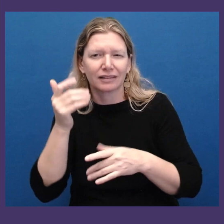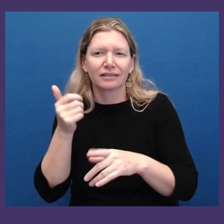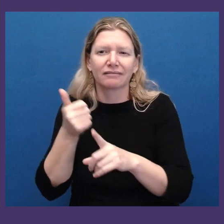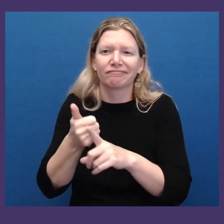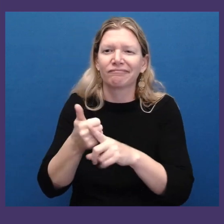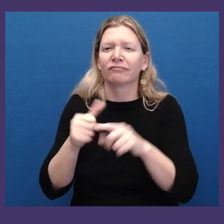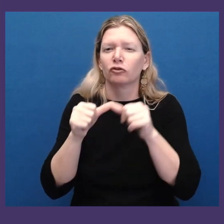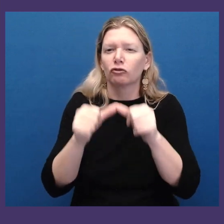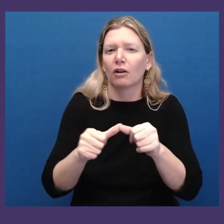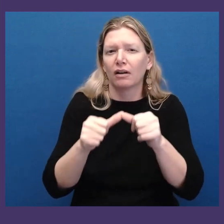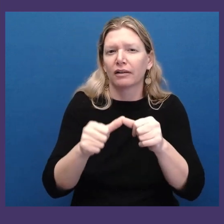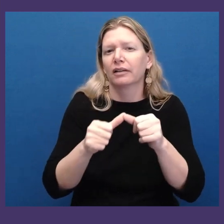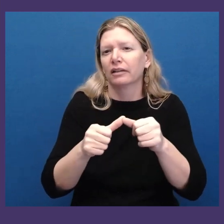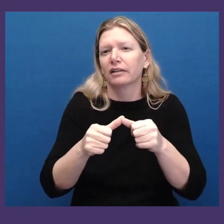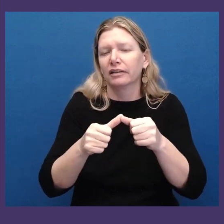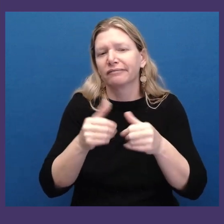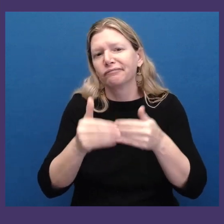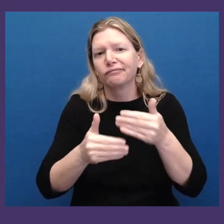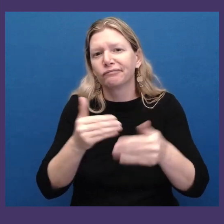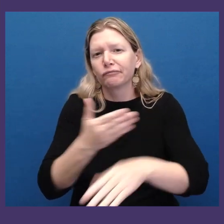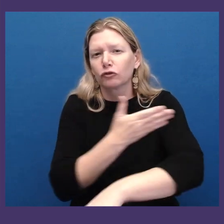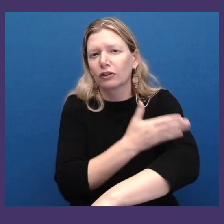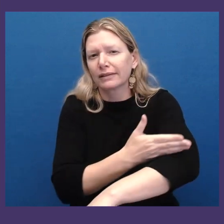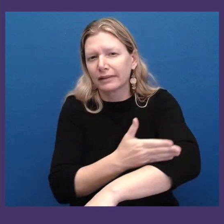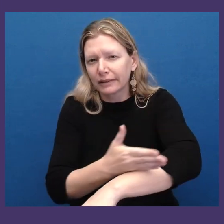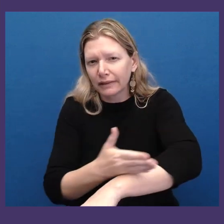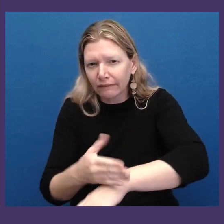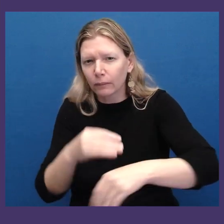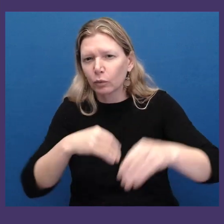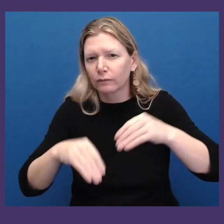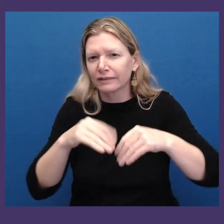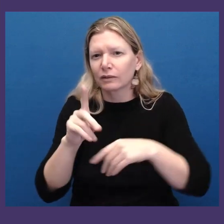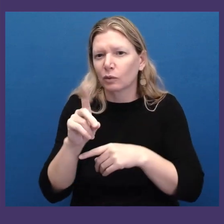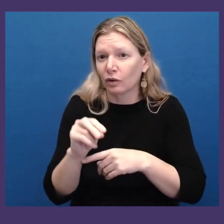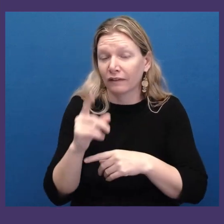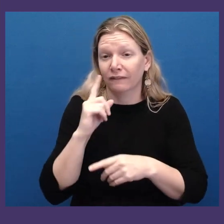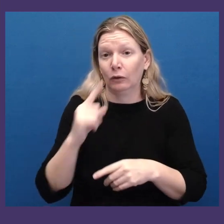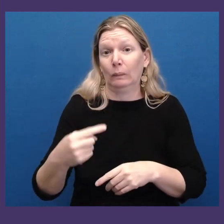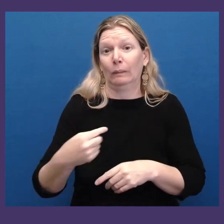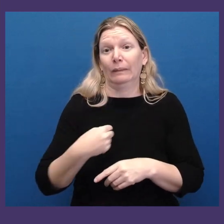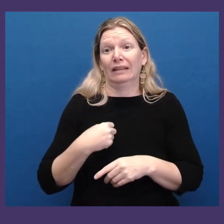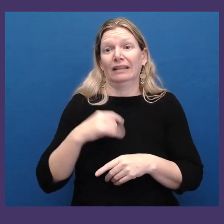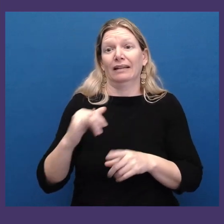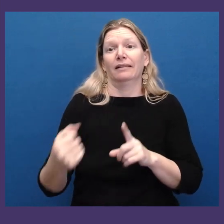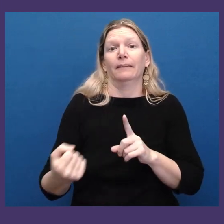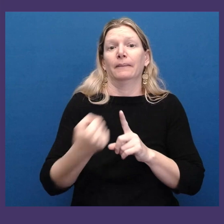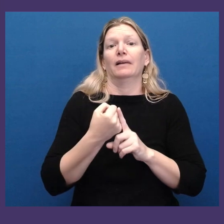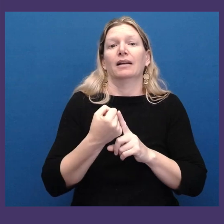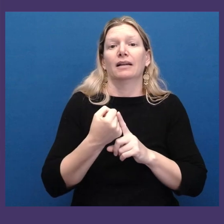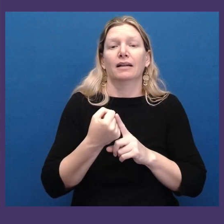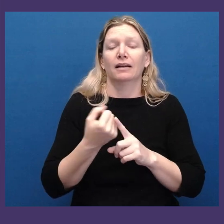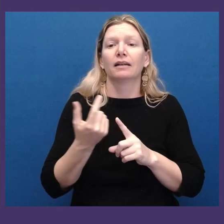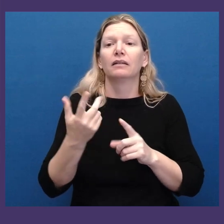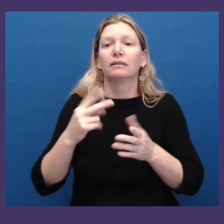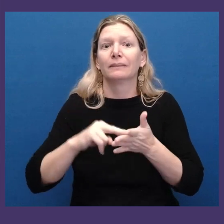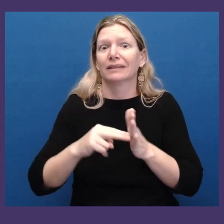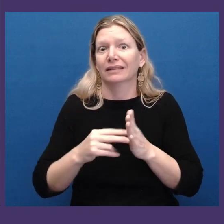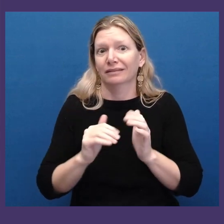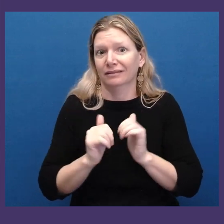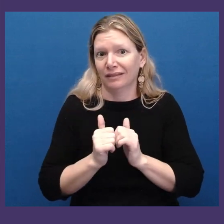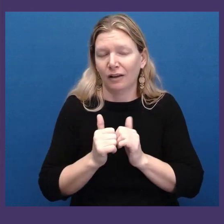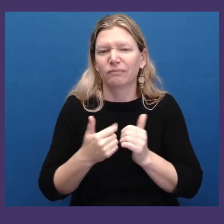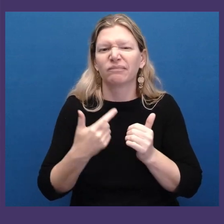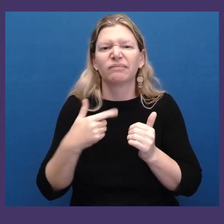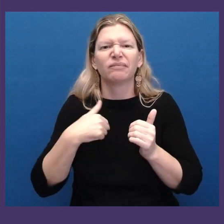is that sometimes I find it very difficult to type. So I rely on voice to text. I'm in Visual Studio